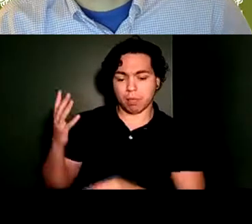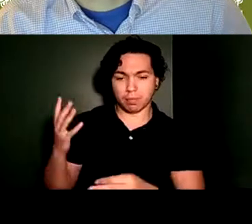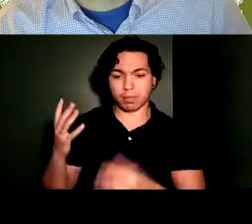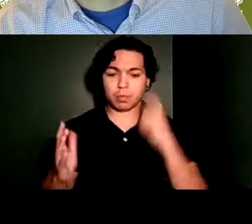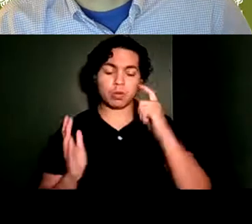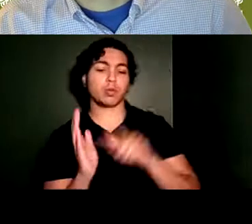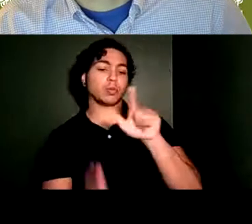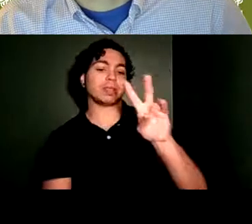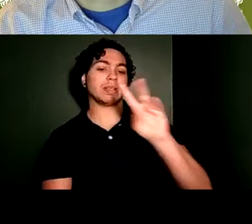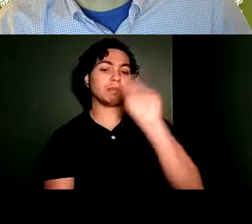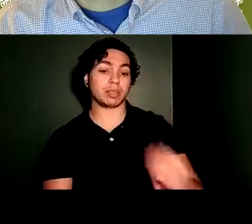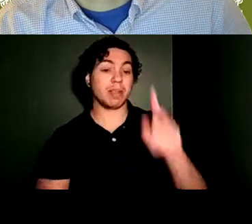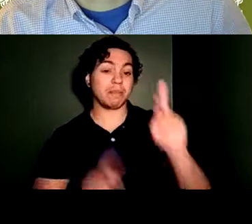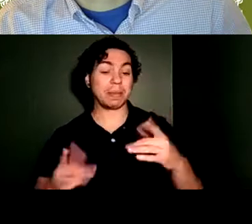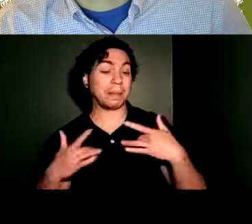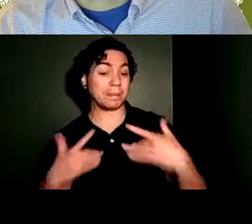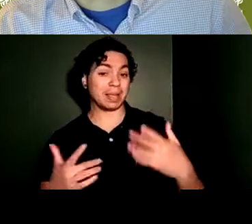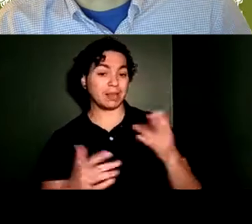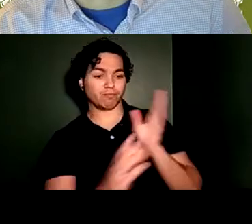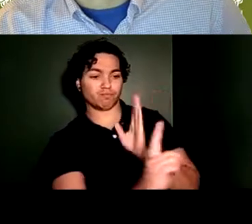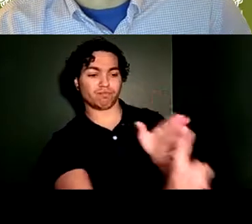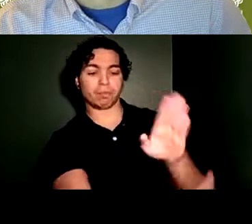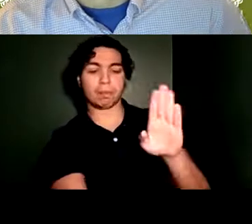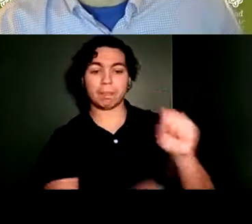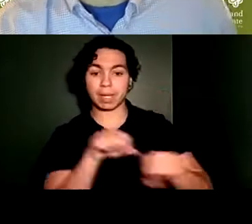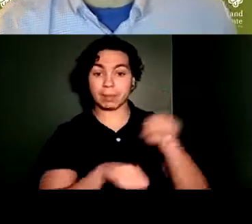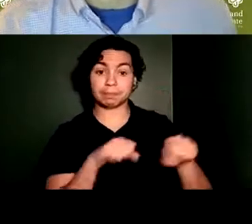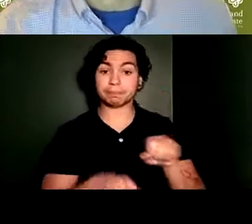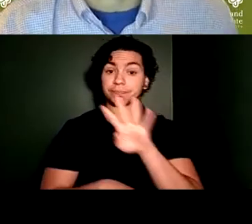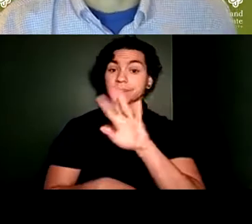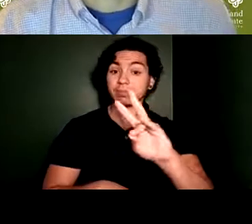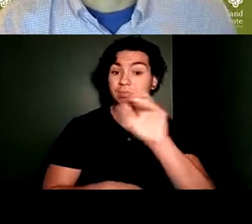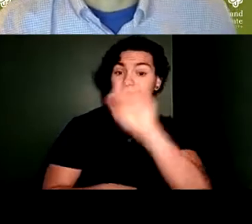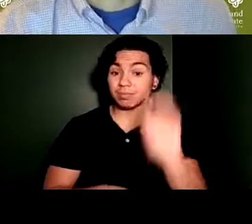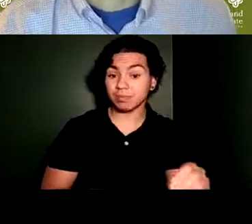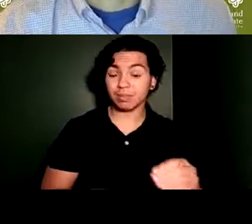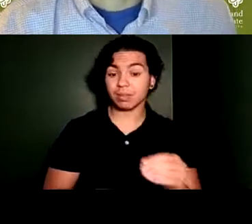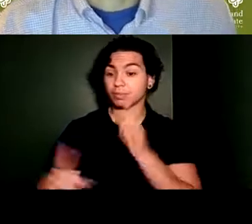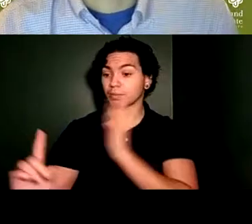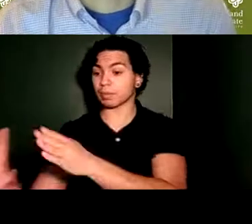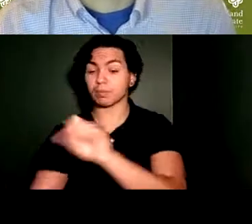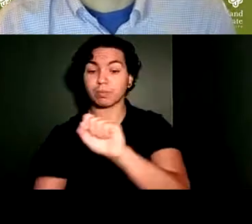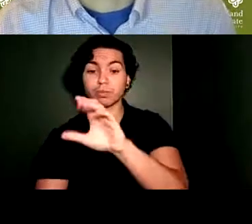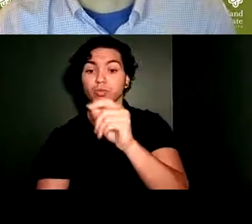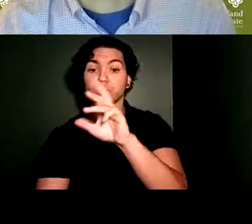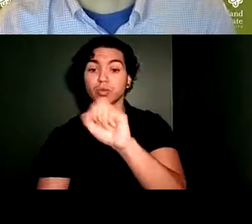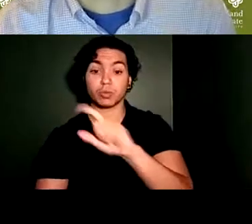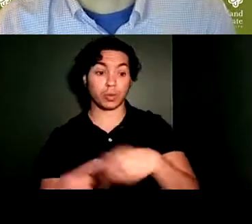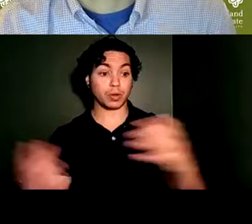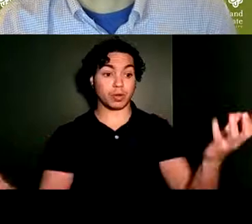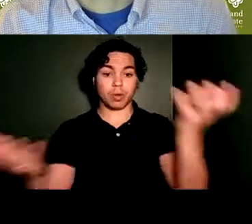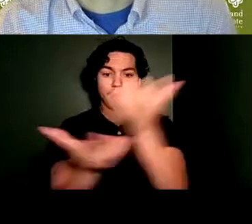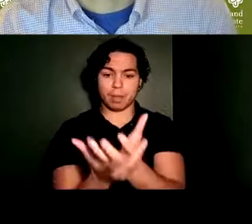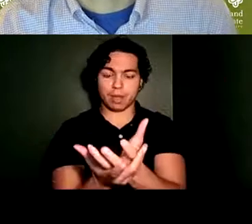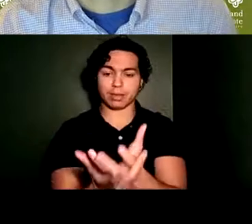of people are likely to just use bikes. 43% of our riders are likely to just use scooters. But when you combine the two, you